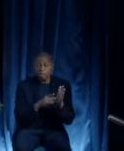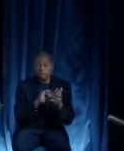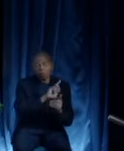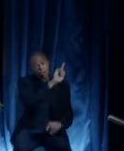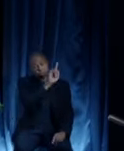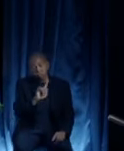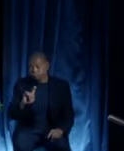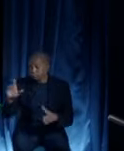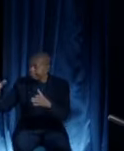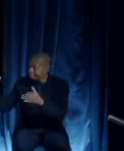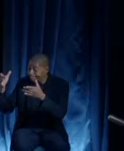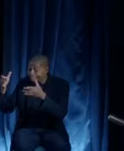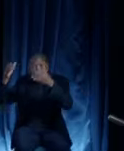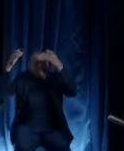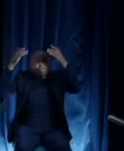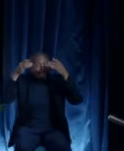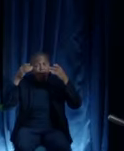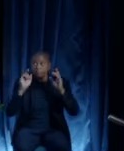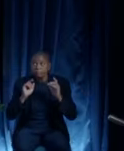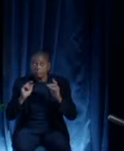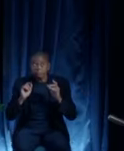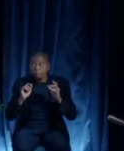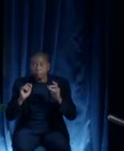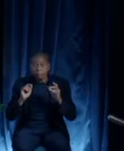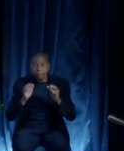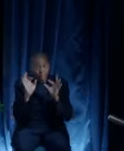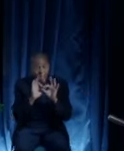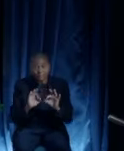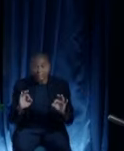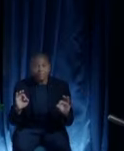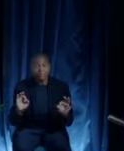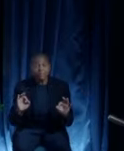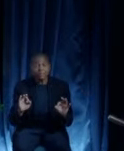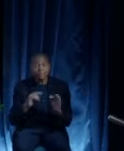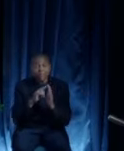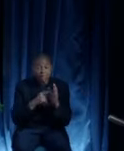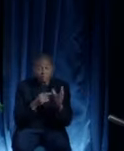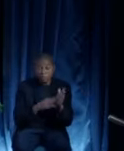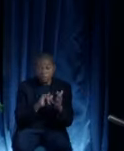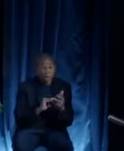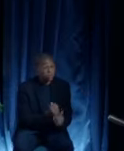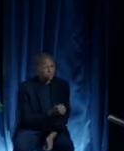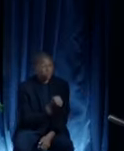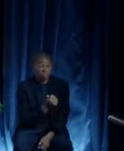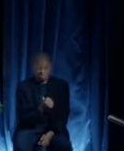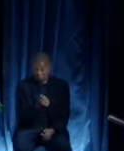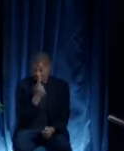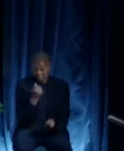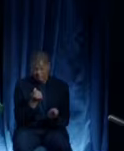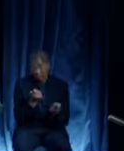There is peace. And James is able, apart